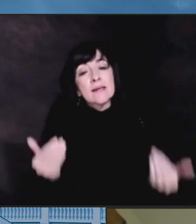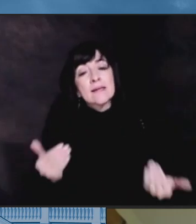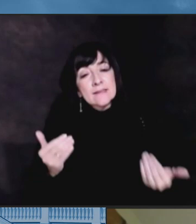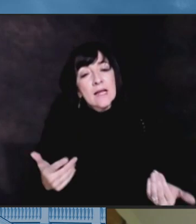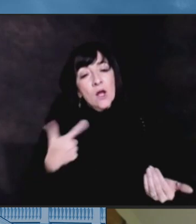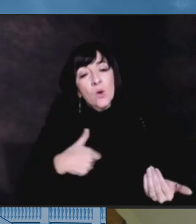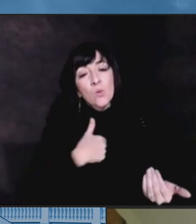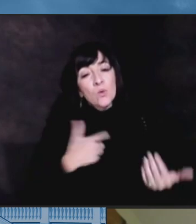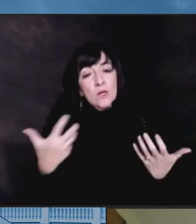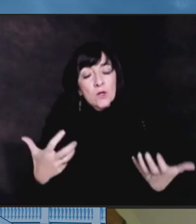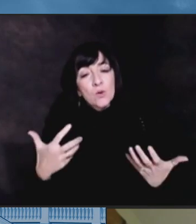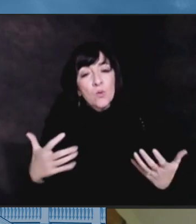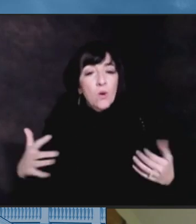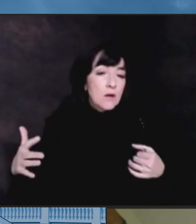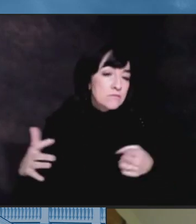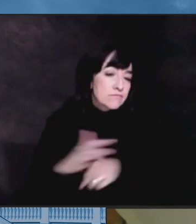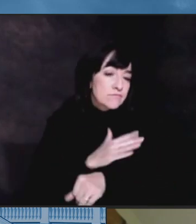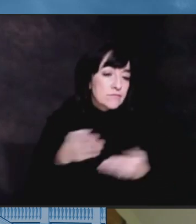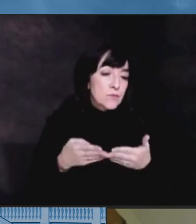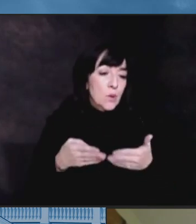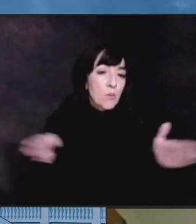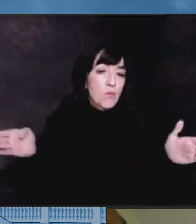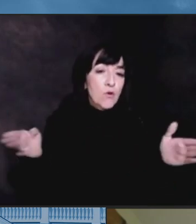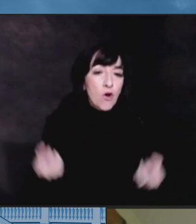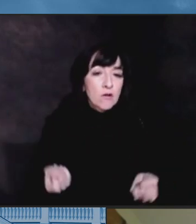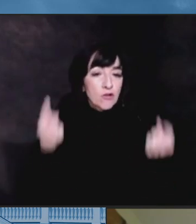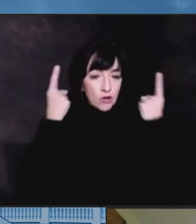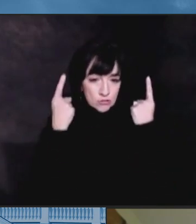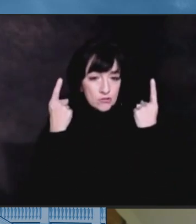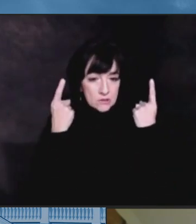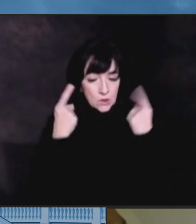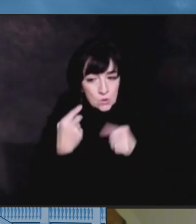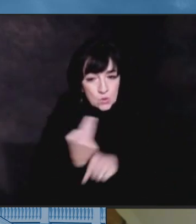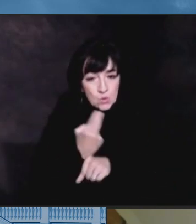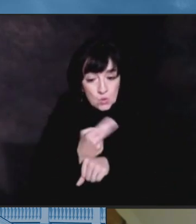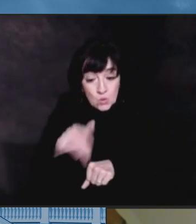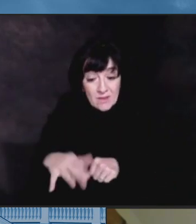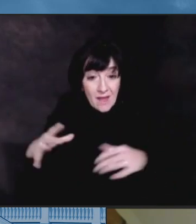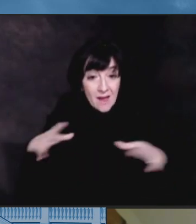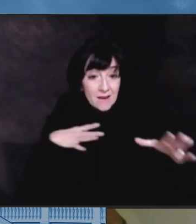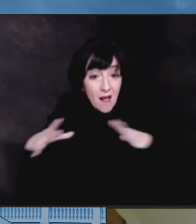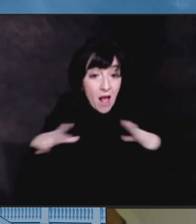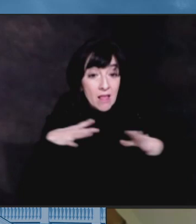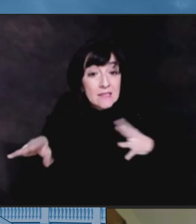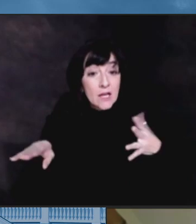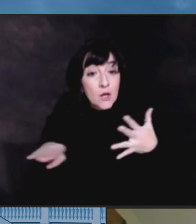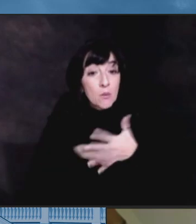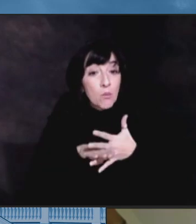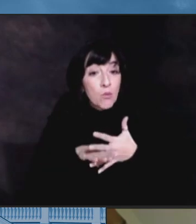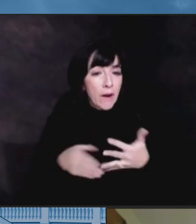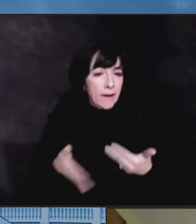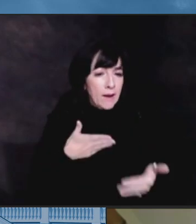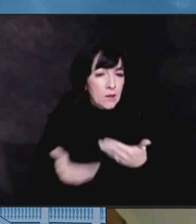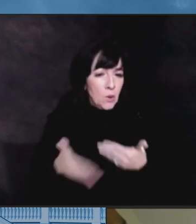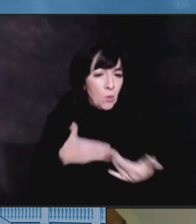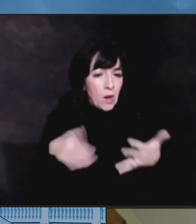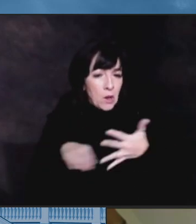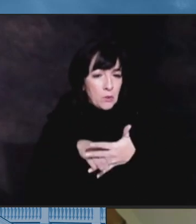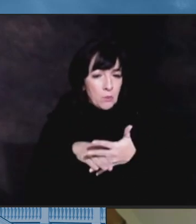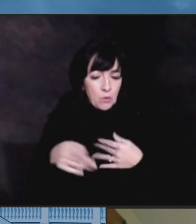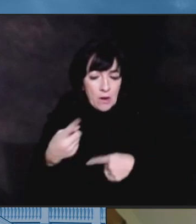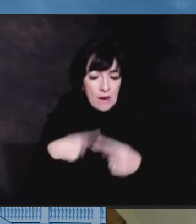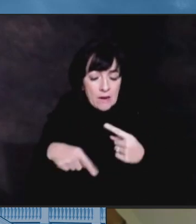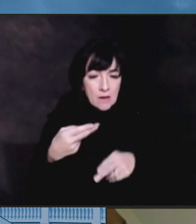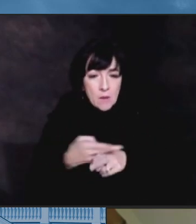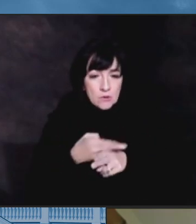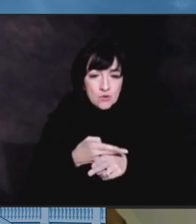broader understanding. First of all, use the holiday season break that's coming anyway, and add a week on the